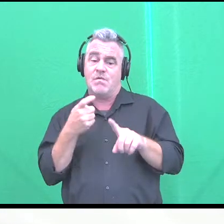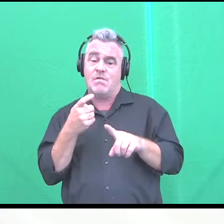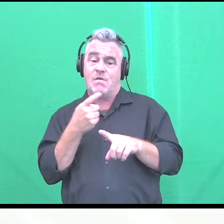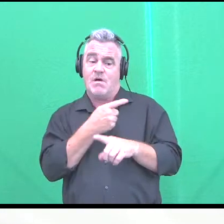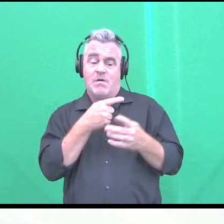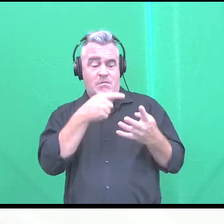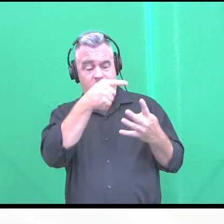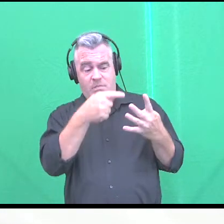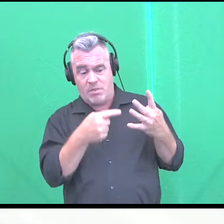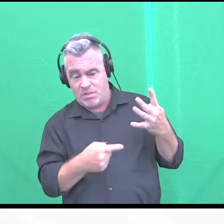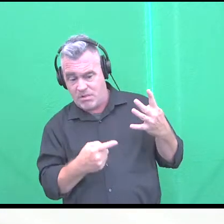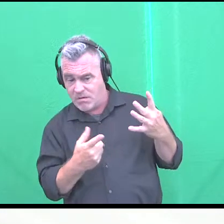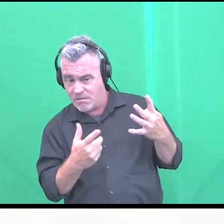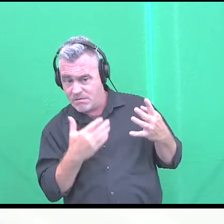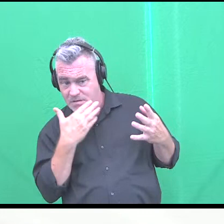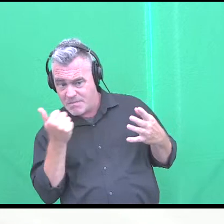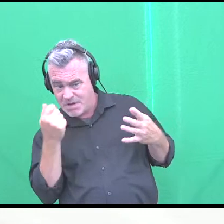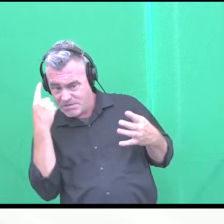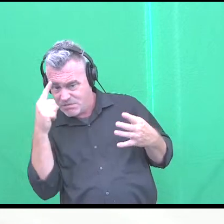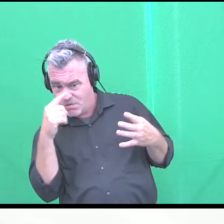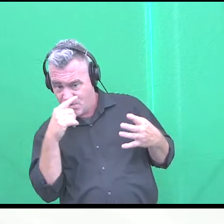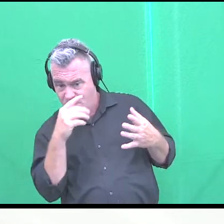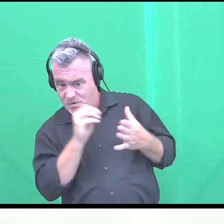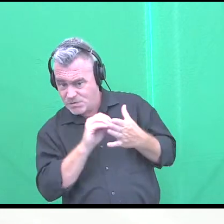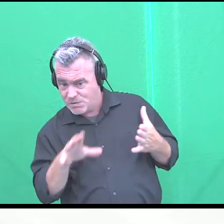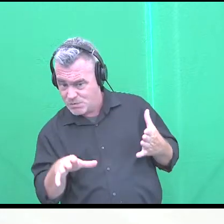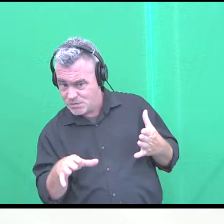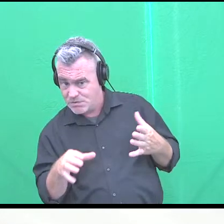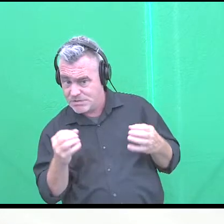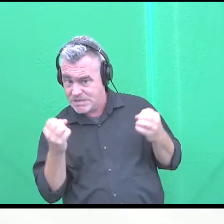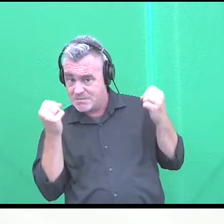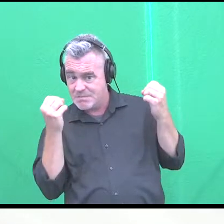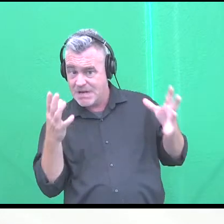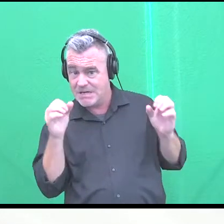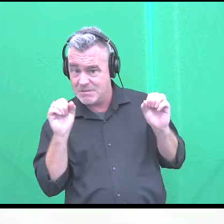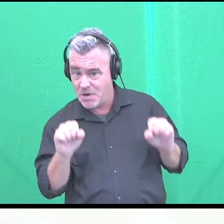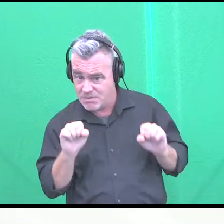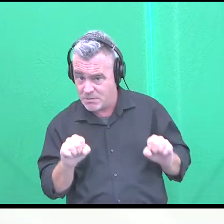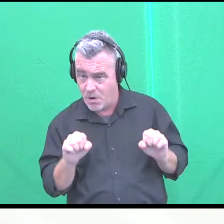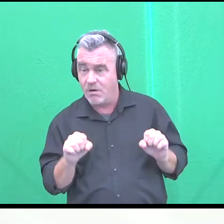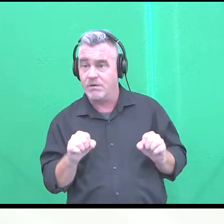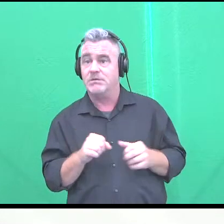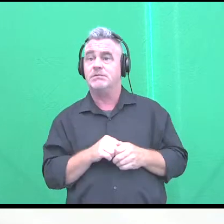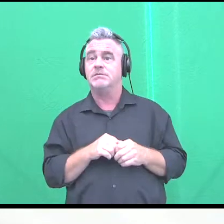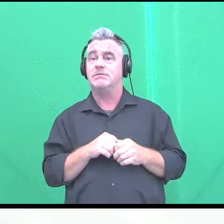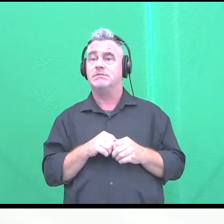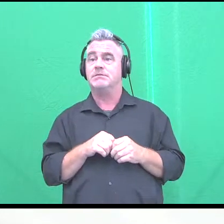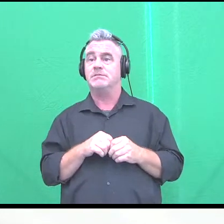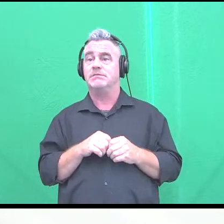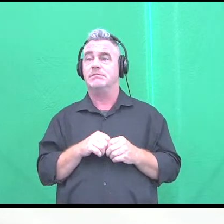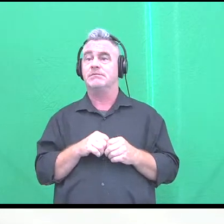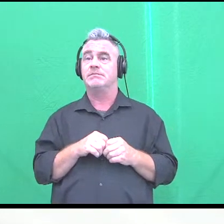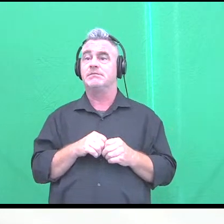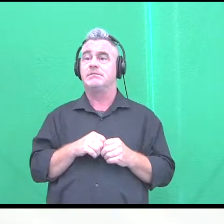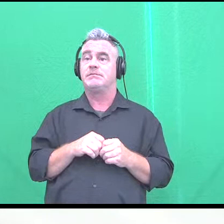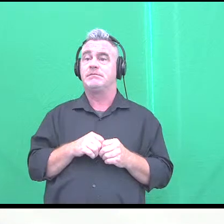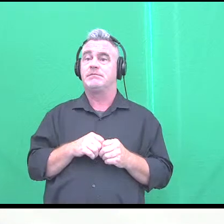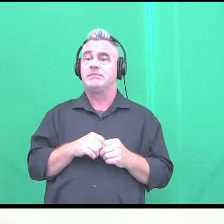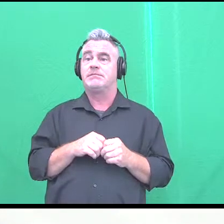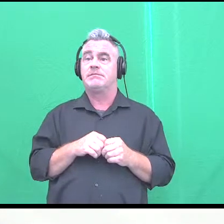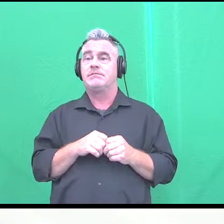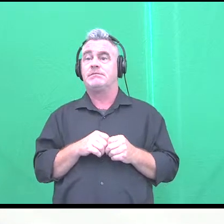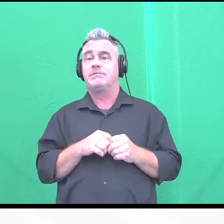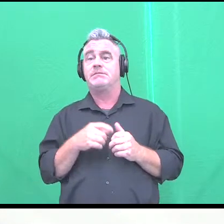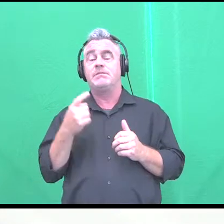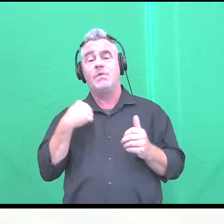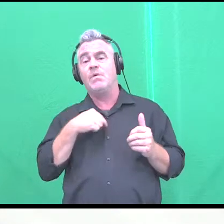the best thing for as many of our students as we possibly can make things best for. We